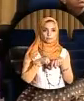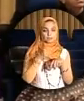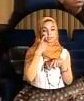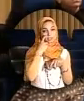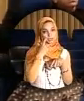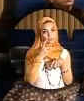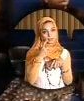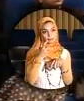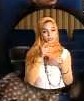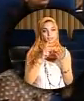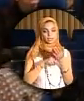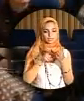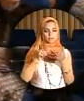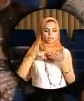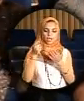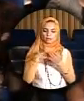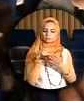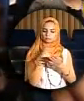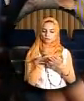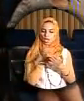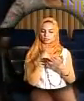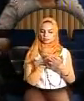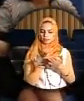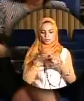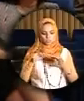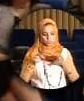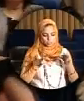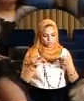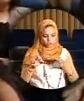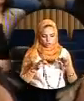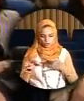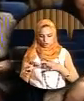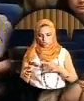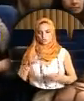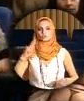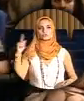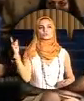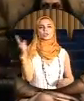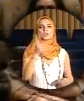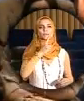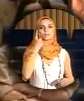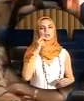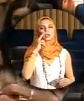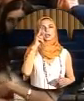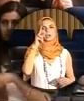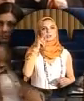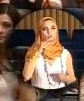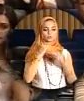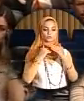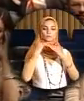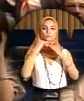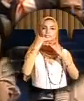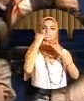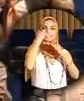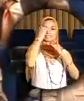serious developmental issue. Within this context, we need to strengthen our partnerships and alliances and together